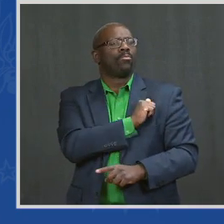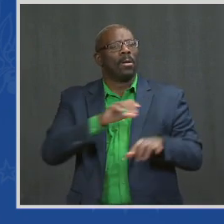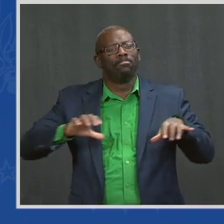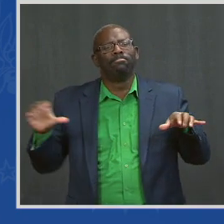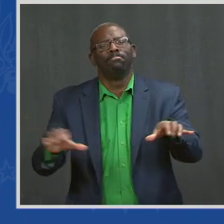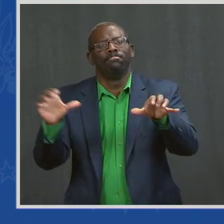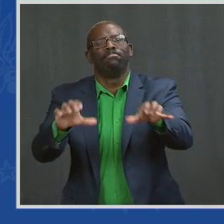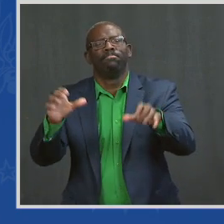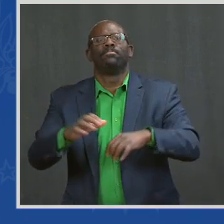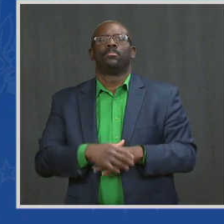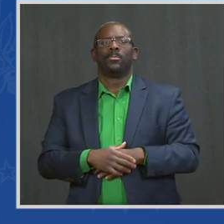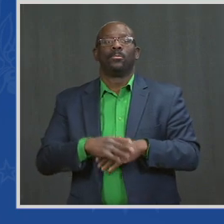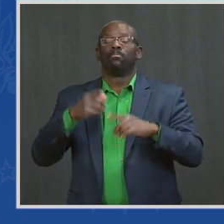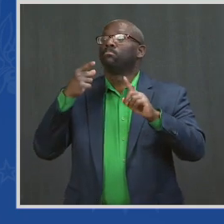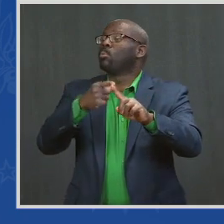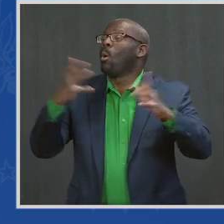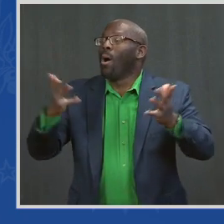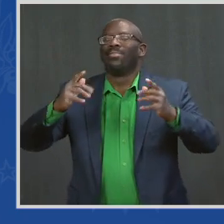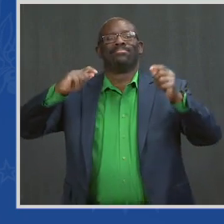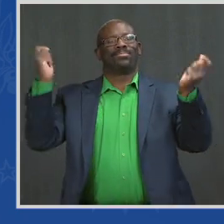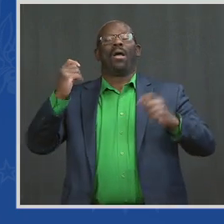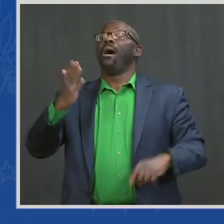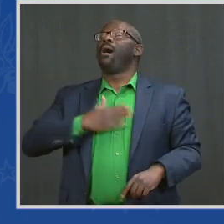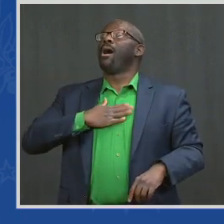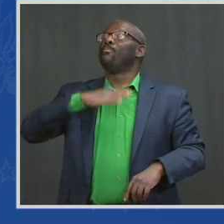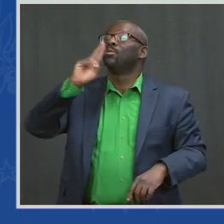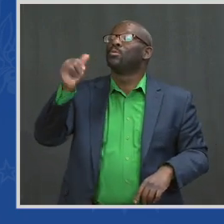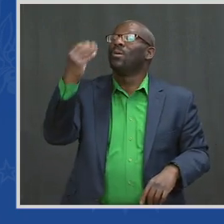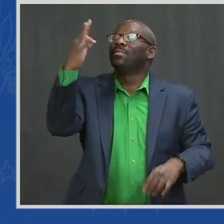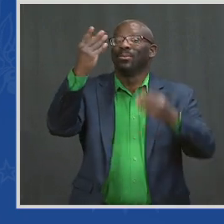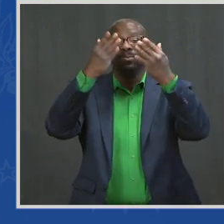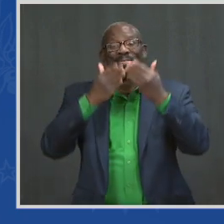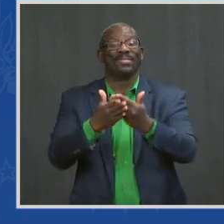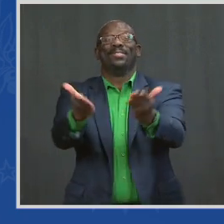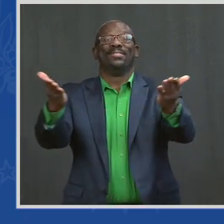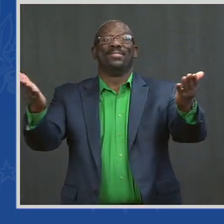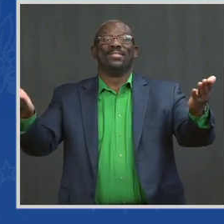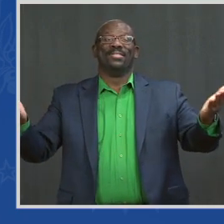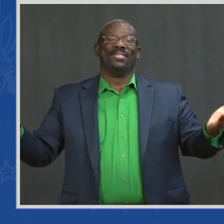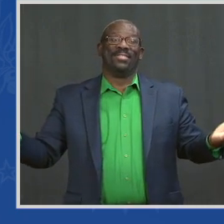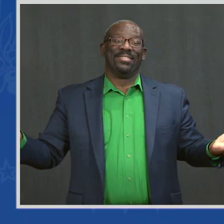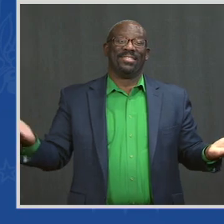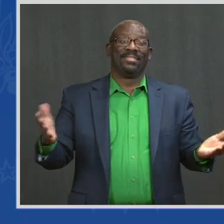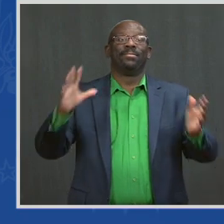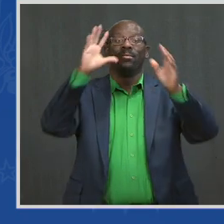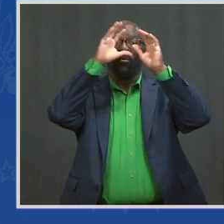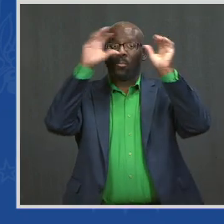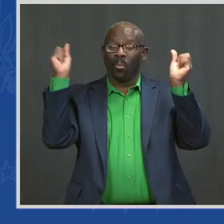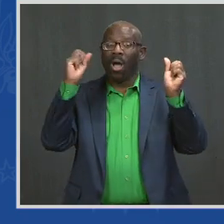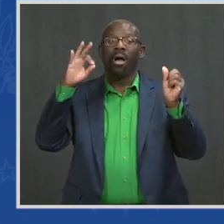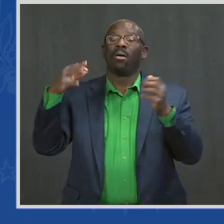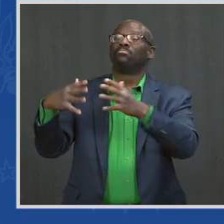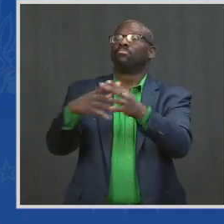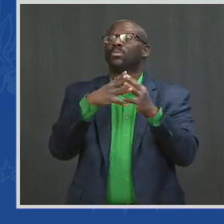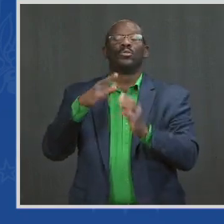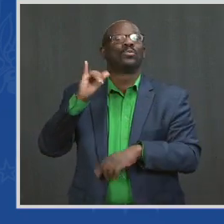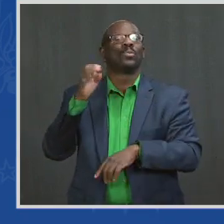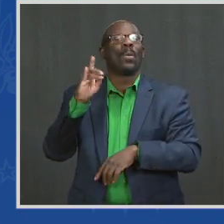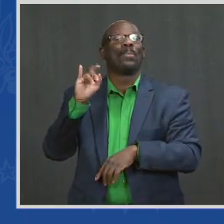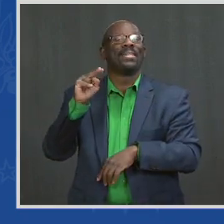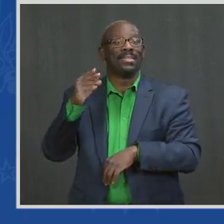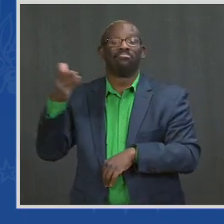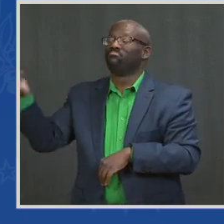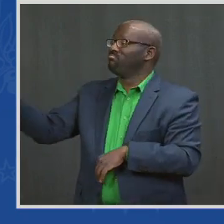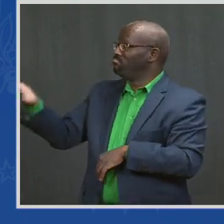Juneteenth, everybody. And with that, I introduce the President of the United States, Joe Biden.